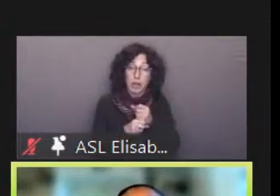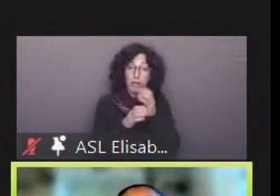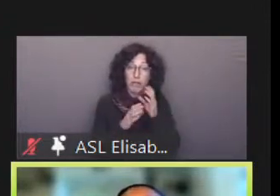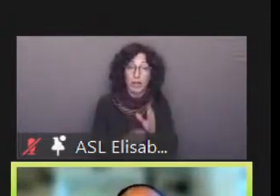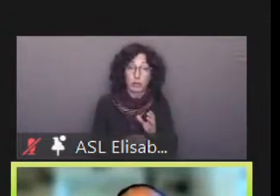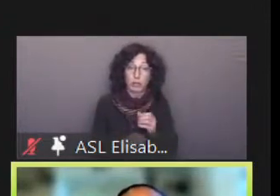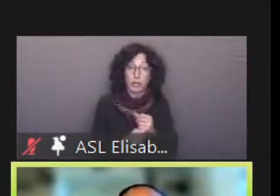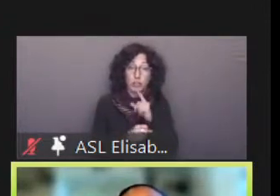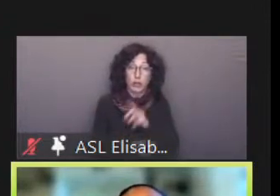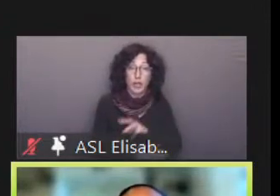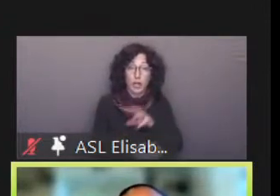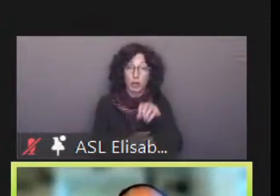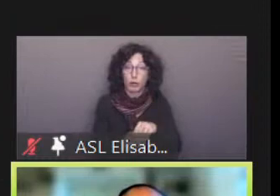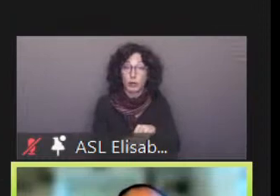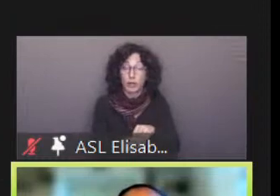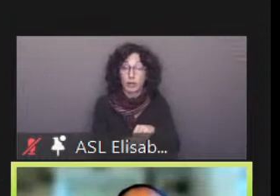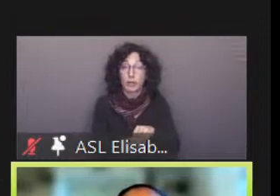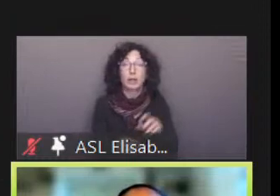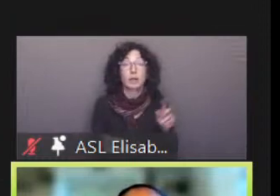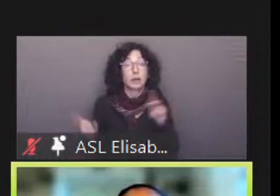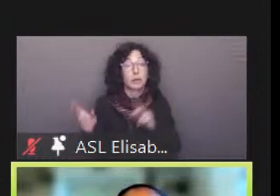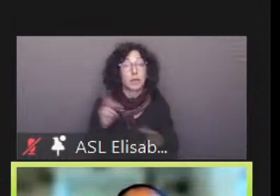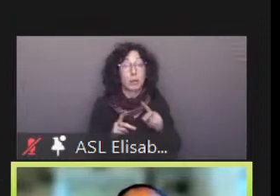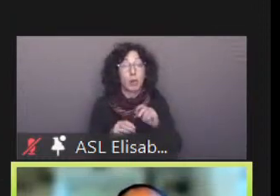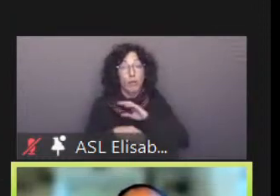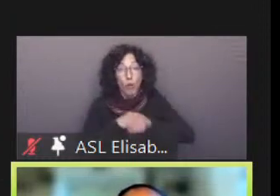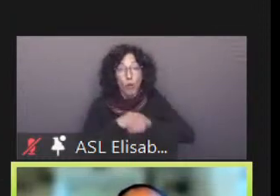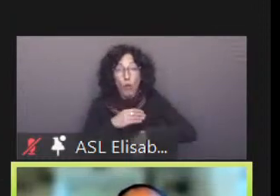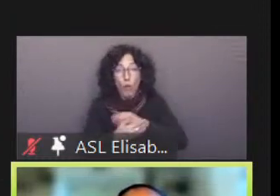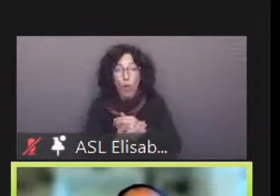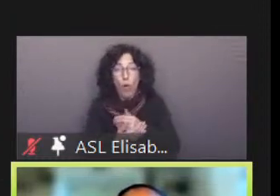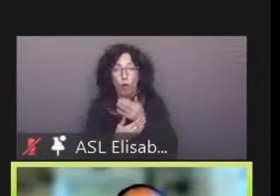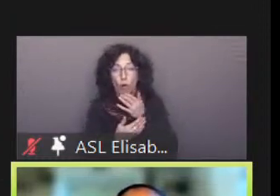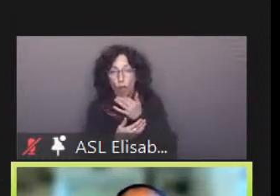included individuals from a variety of ethnicities.